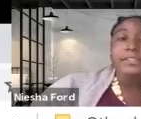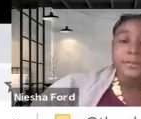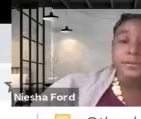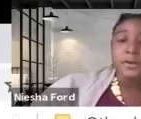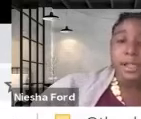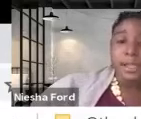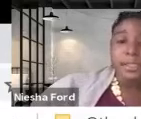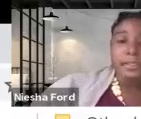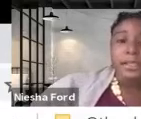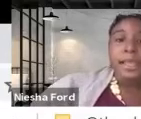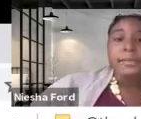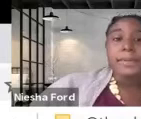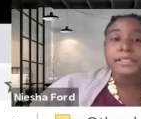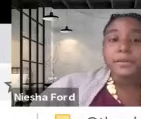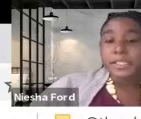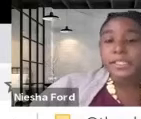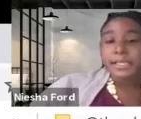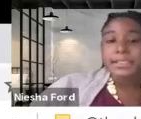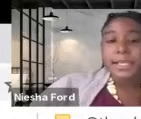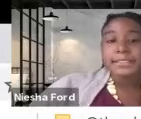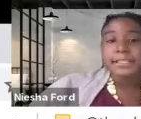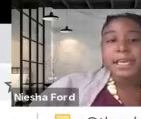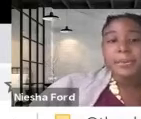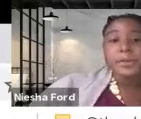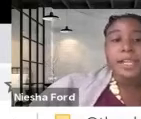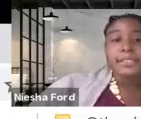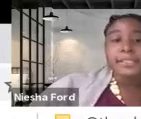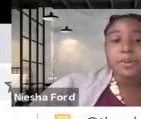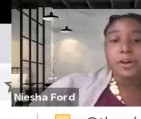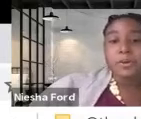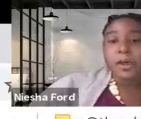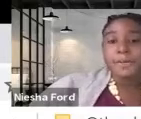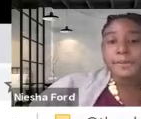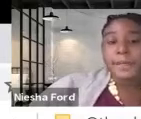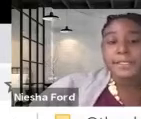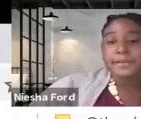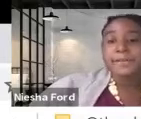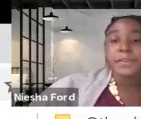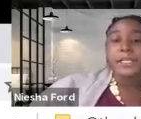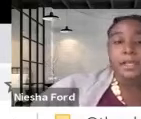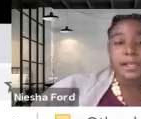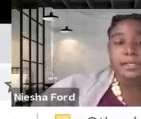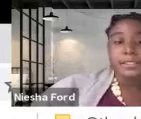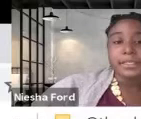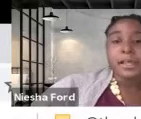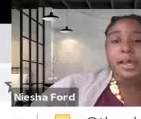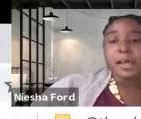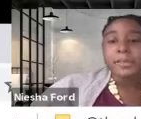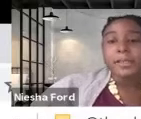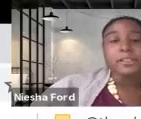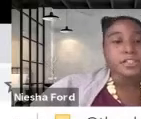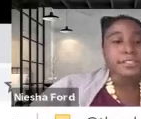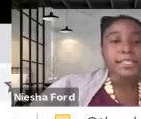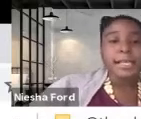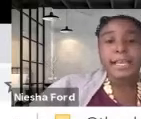will interview the client, and based on what the client says, come up with an ideal home office space for the client.